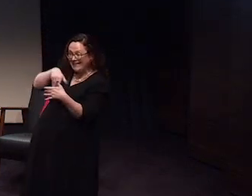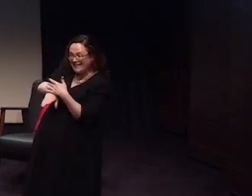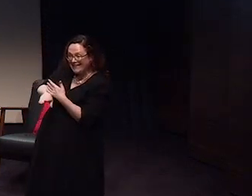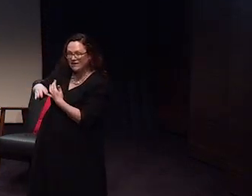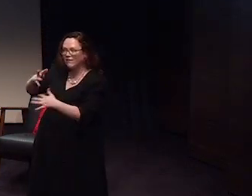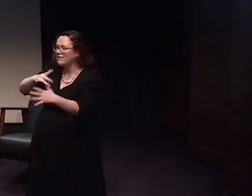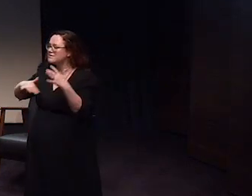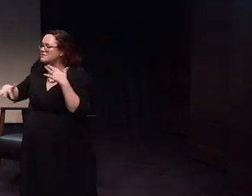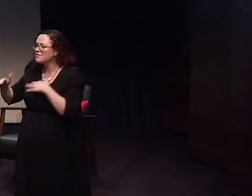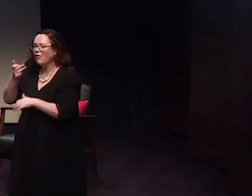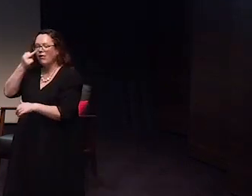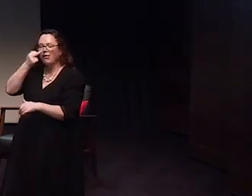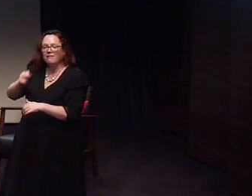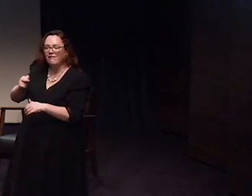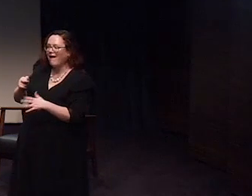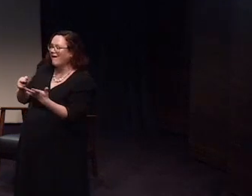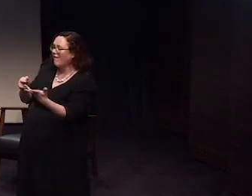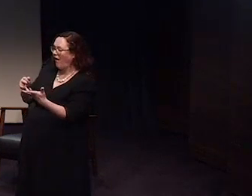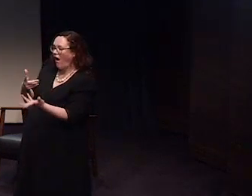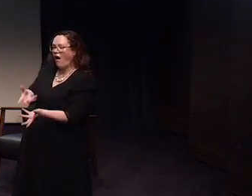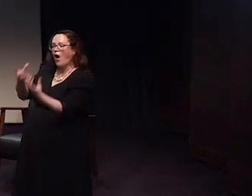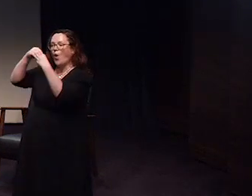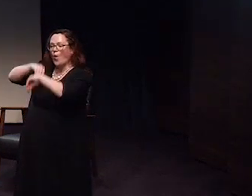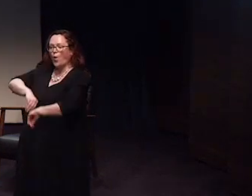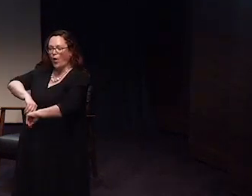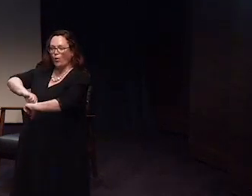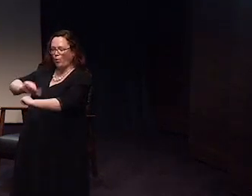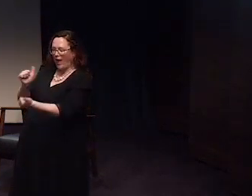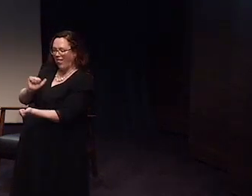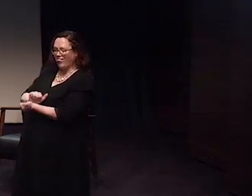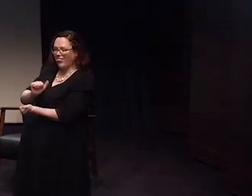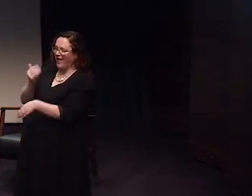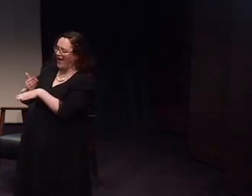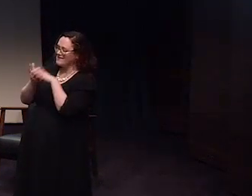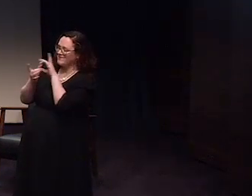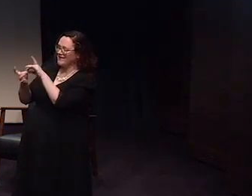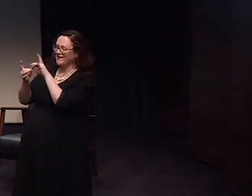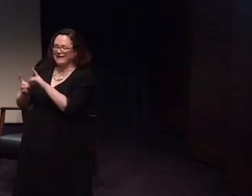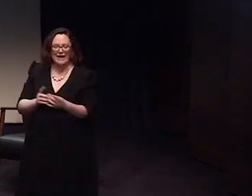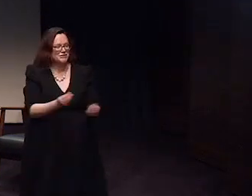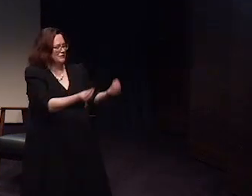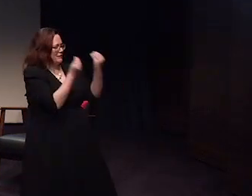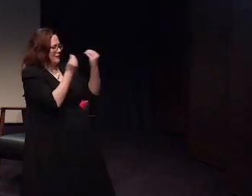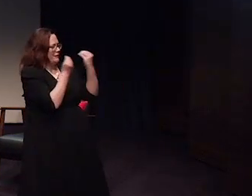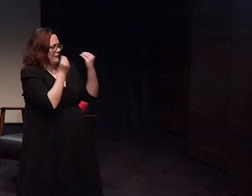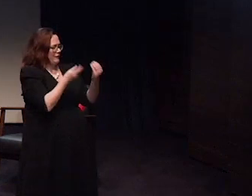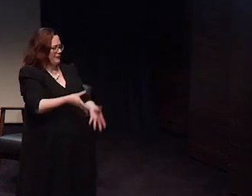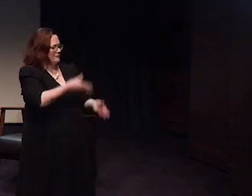learning setting that is described by learning by being actively engaged in the process, playing a role